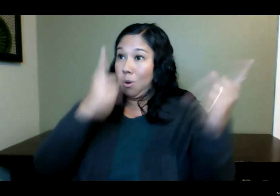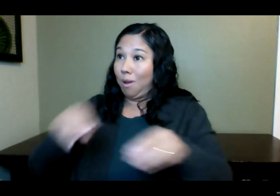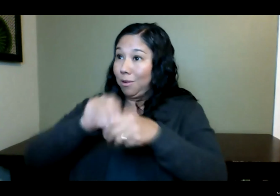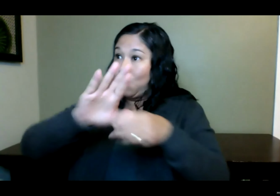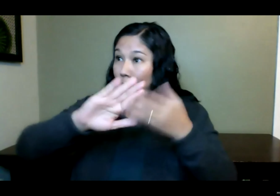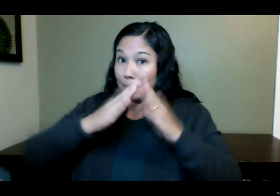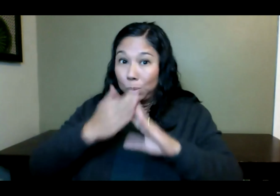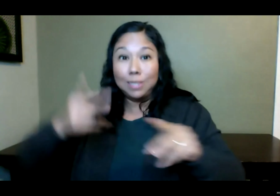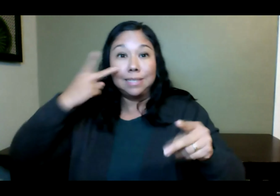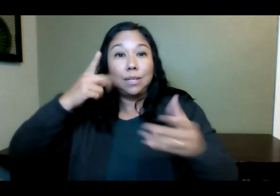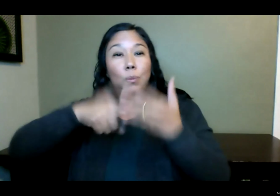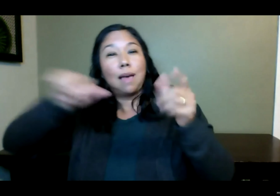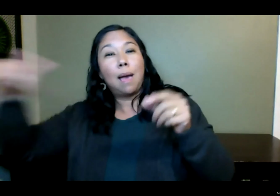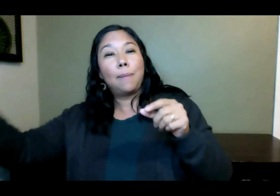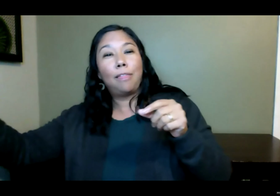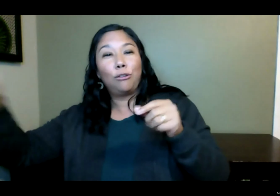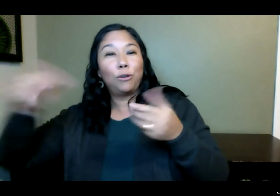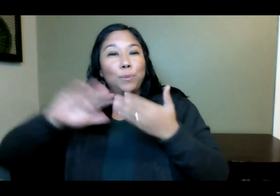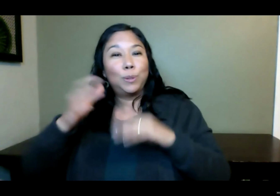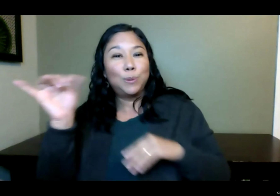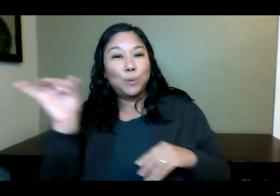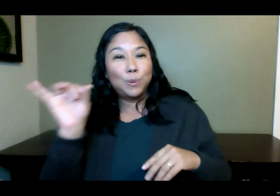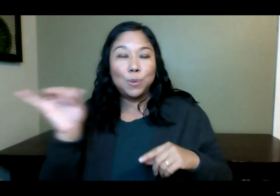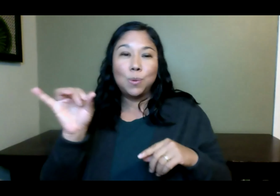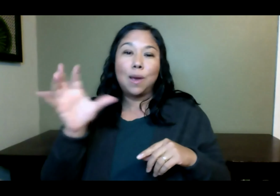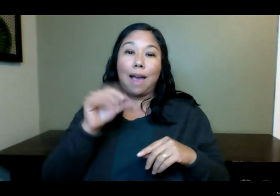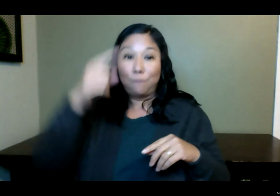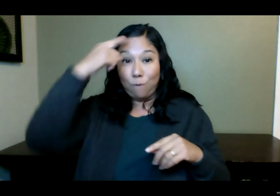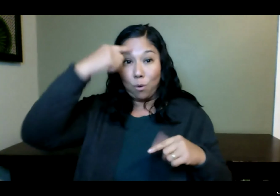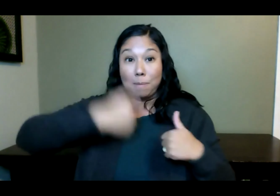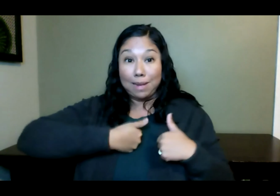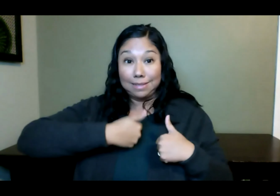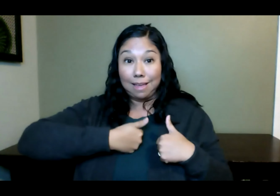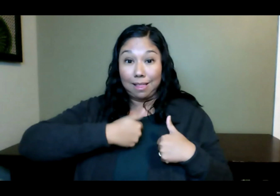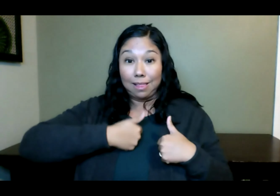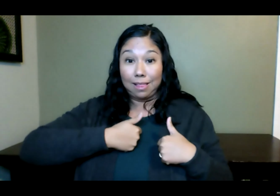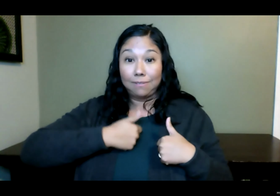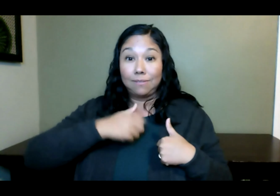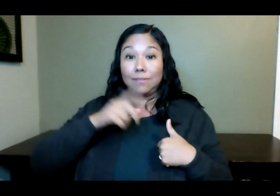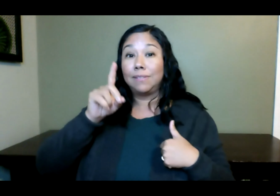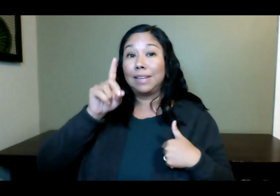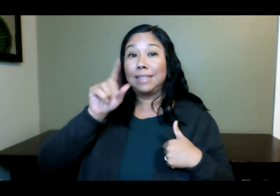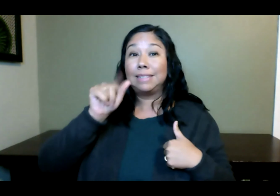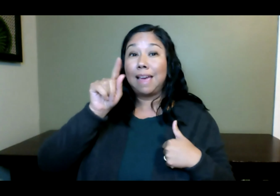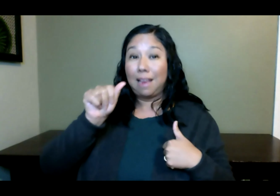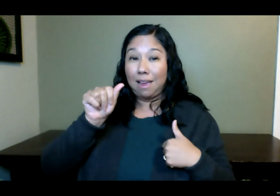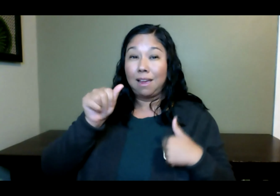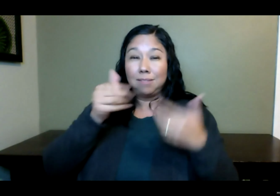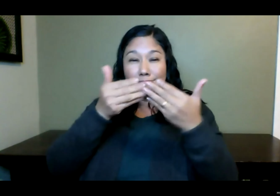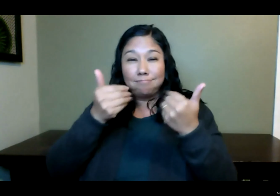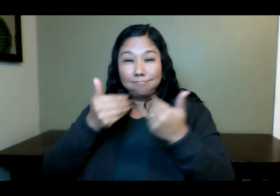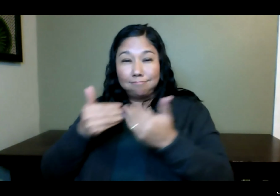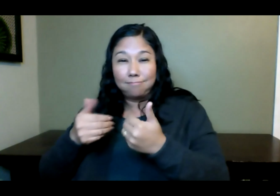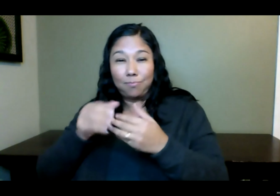happening in other communities, but also just, for myself, data disaggregation is very important. And I